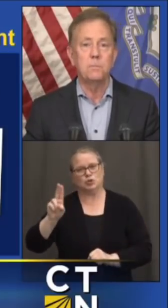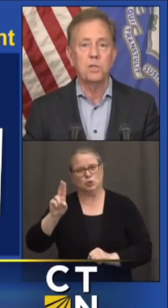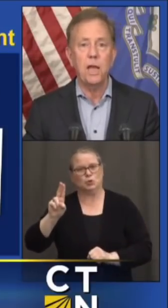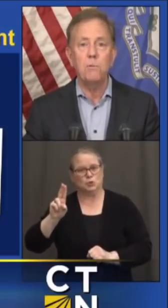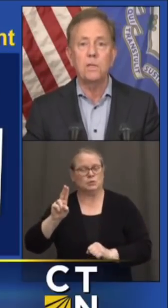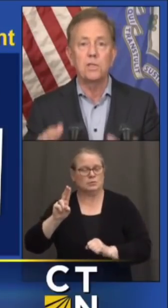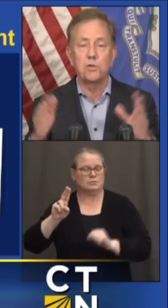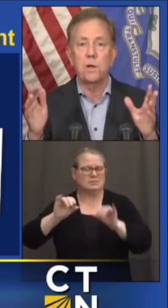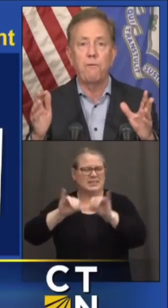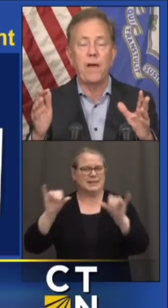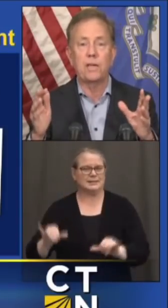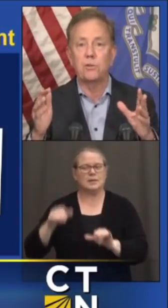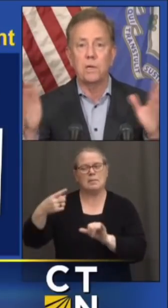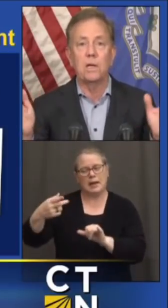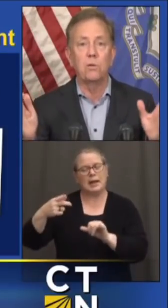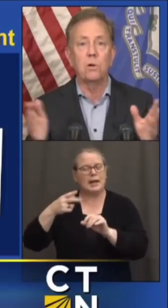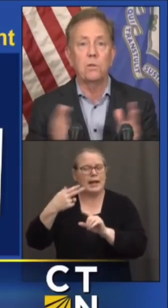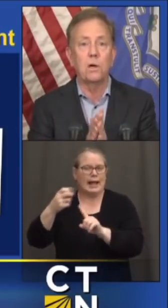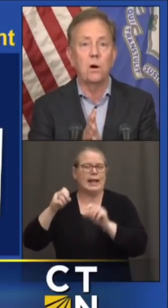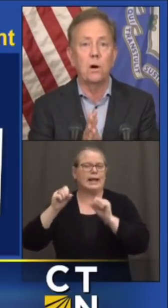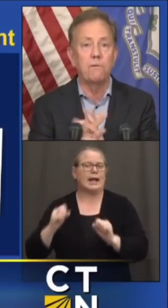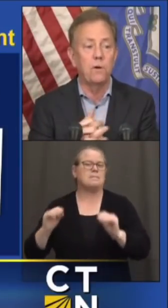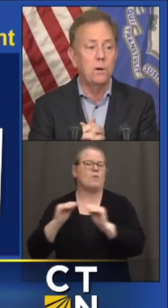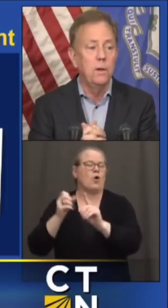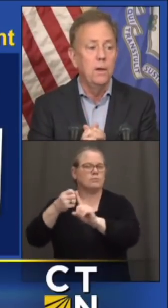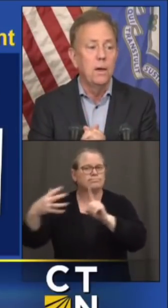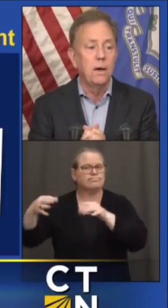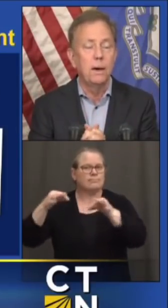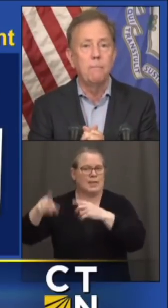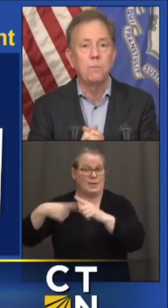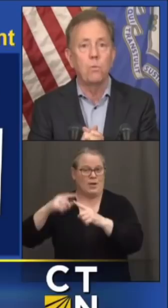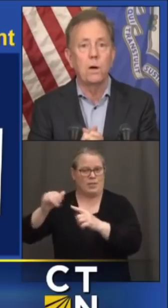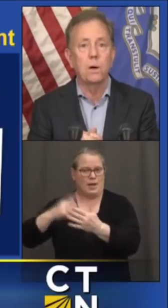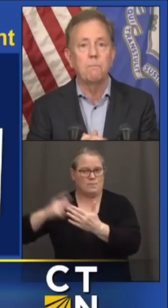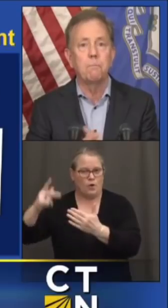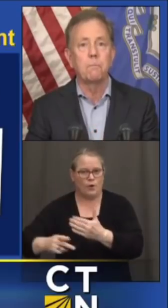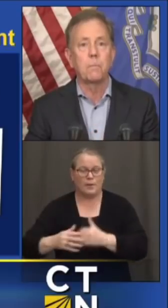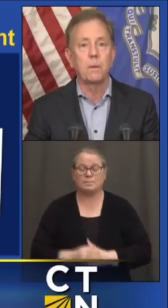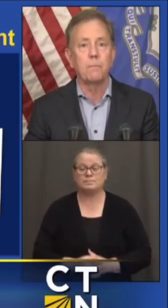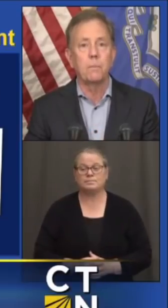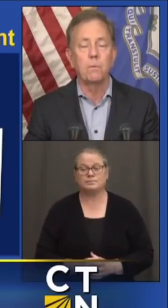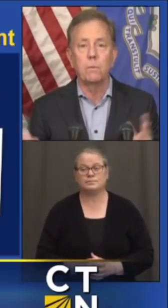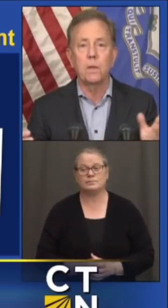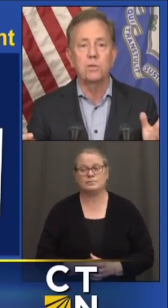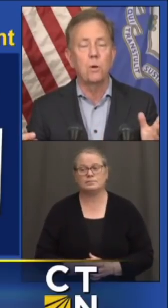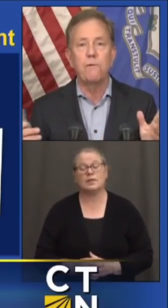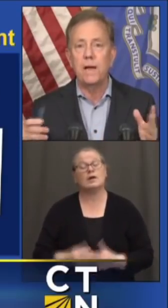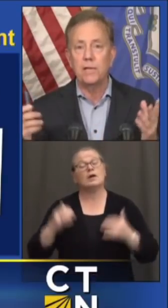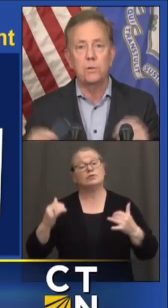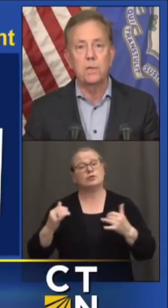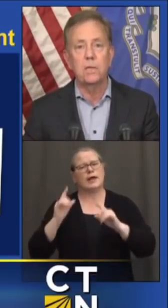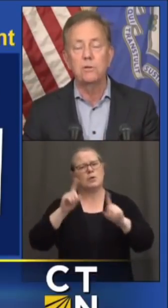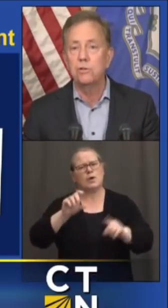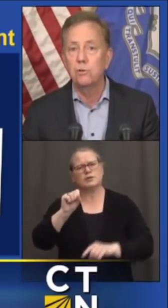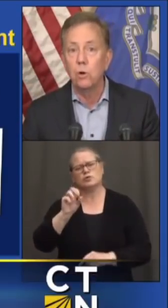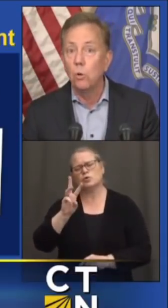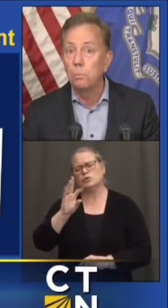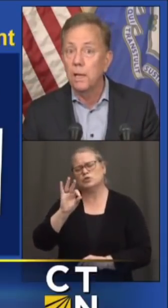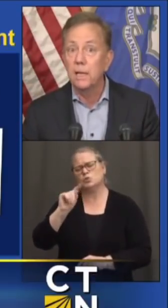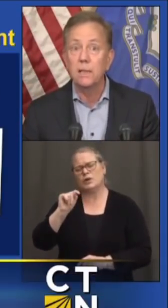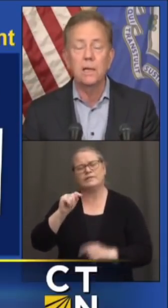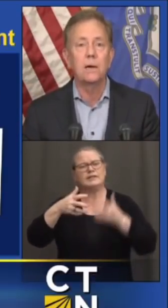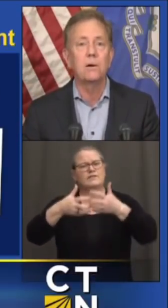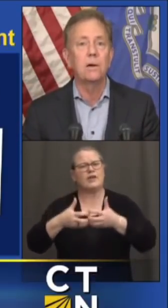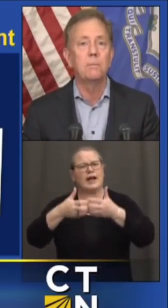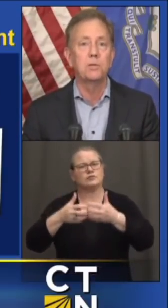And today we're at the Swift Factory in North Hartford where – it's an old factory. They used to do